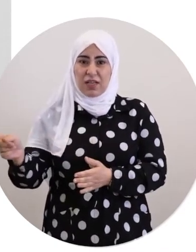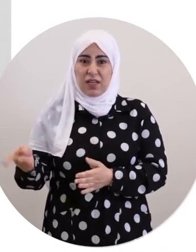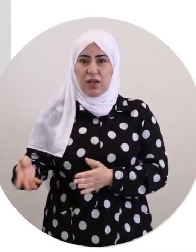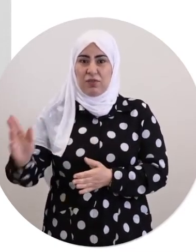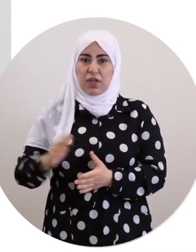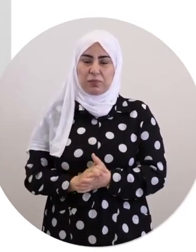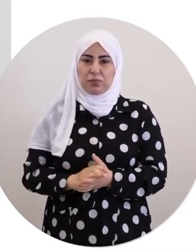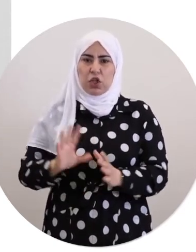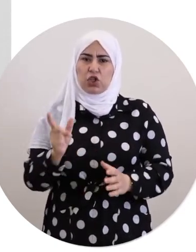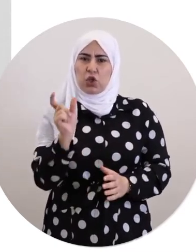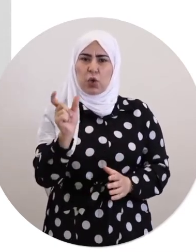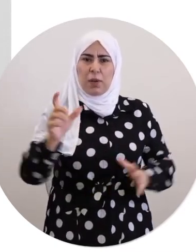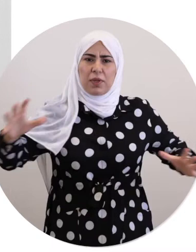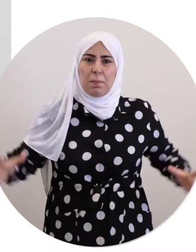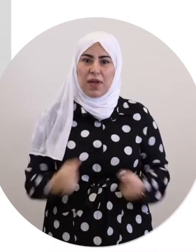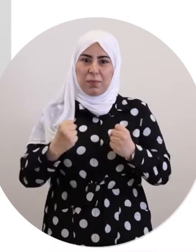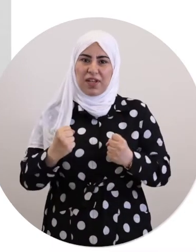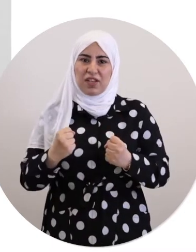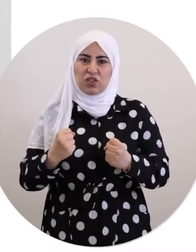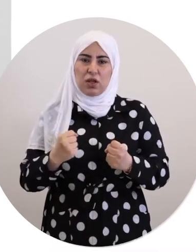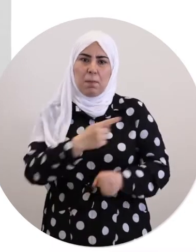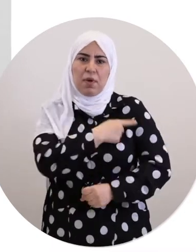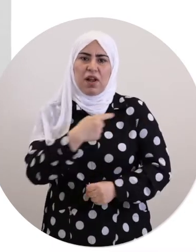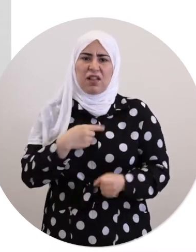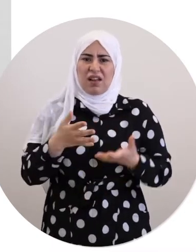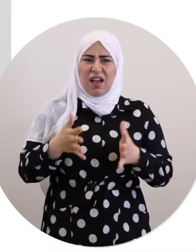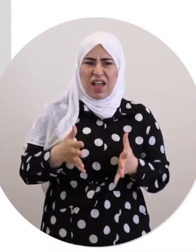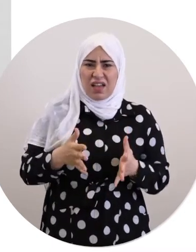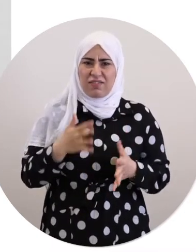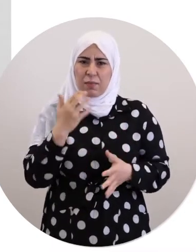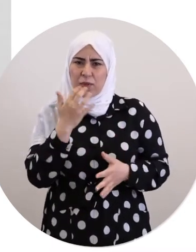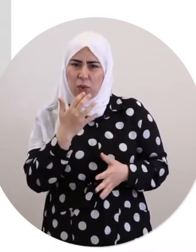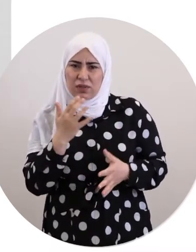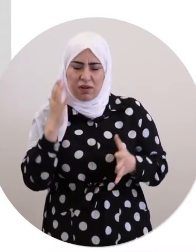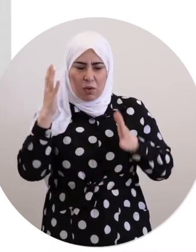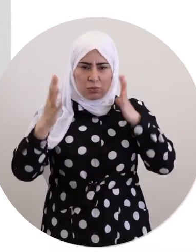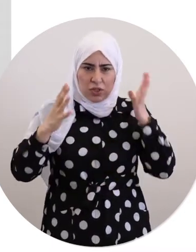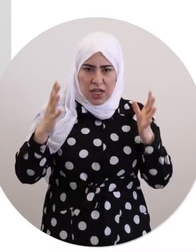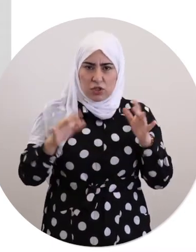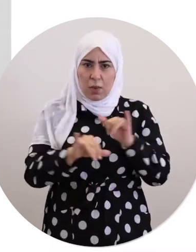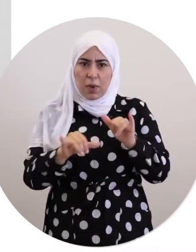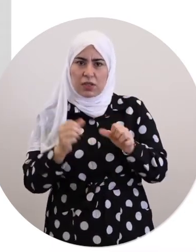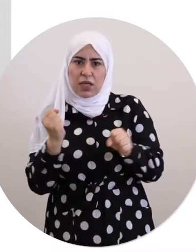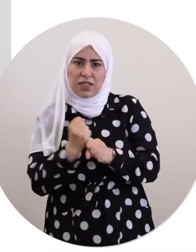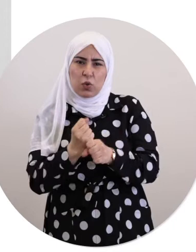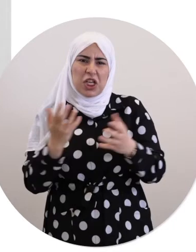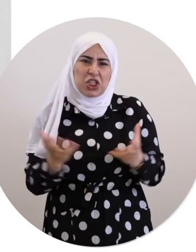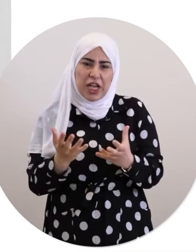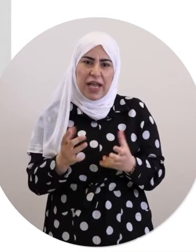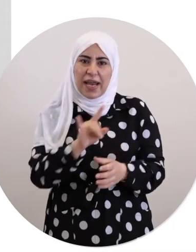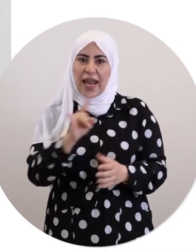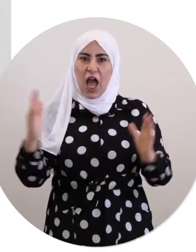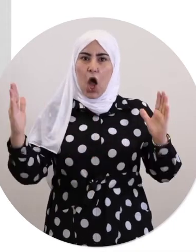Pluck up the courage. What do I mean when I say pluck up the courage? When you pluck up the courage, you make an effort to face your fear, something that scares